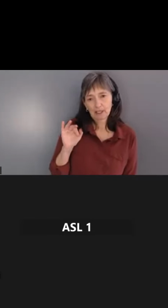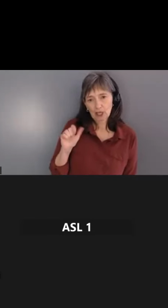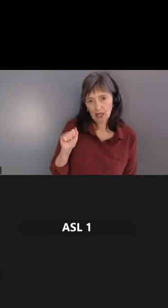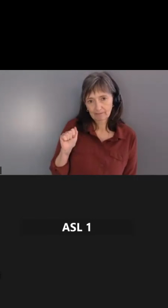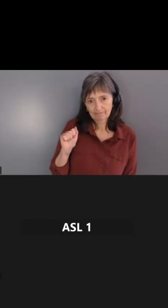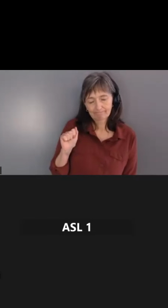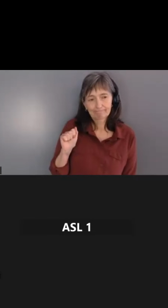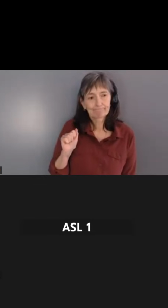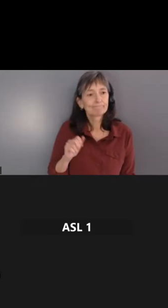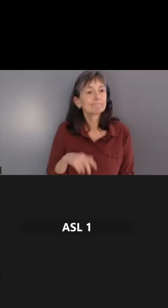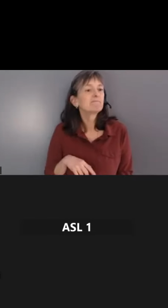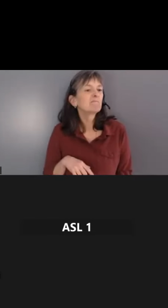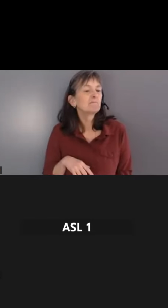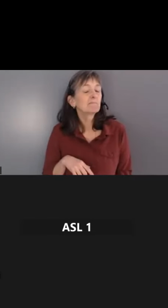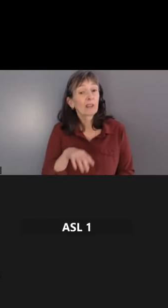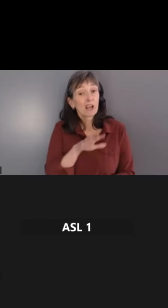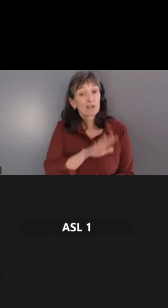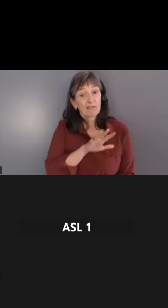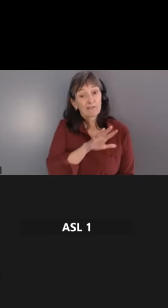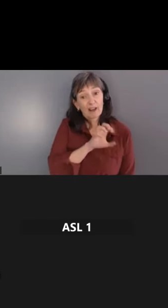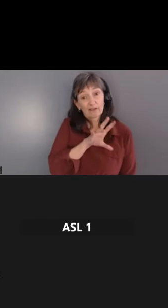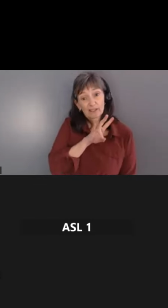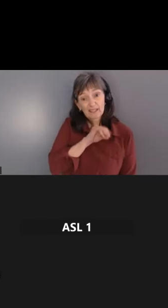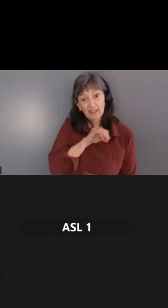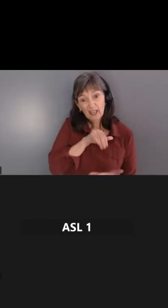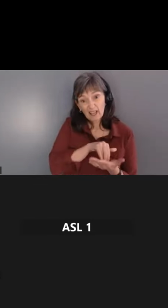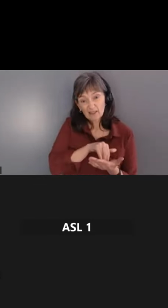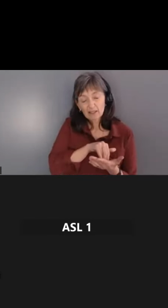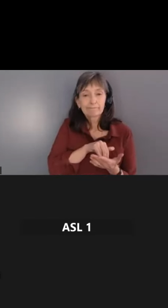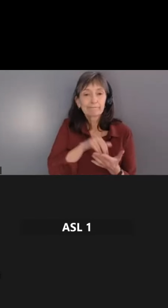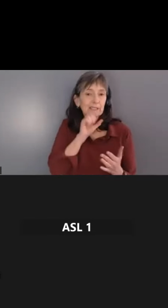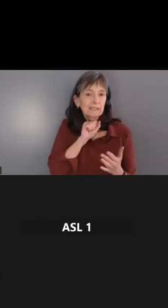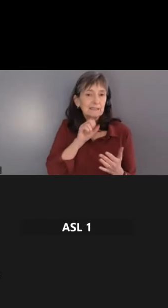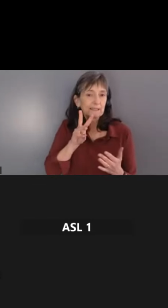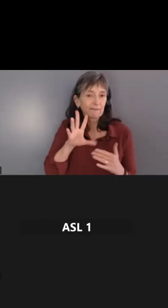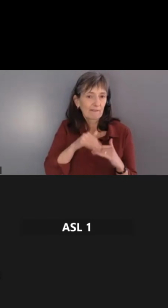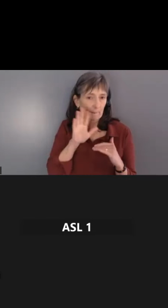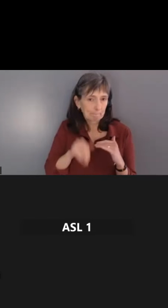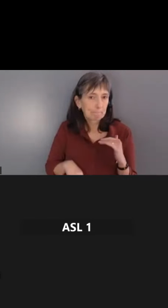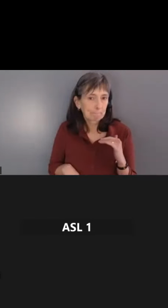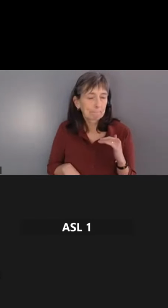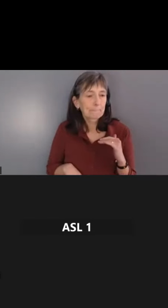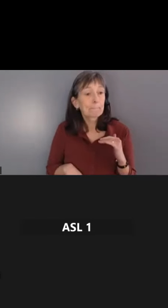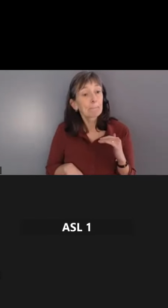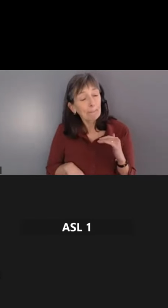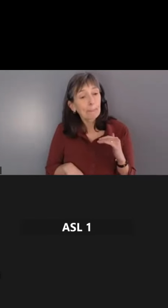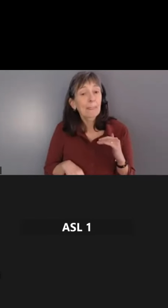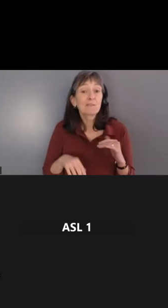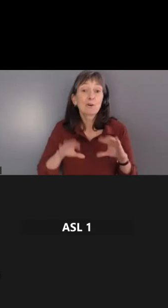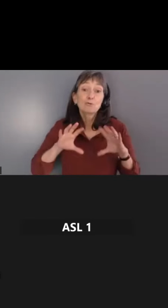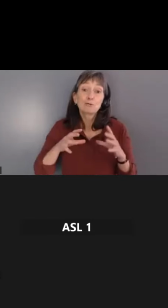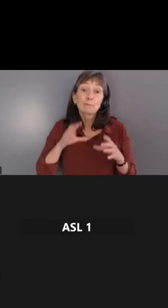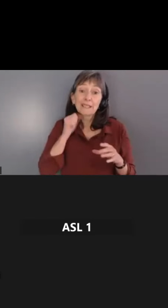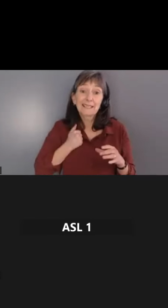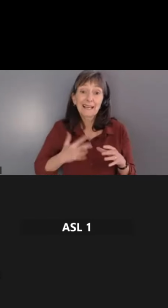of whom about 570,000 were aged 65 years and older. But due to population aging, the incidence of dementia